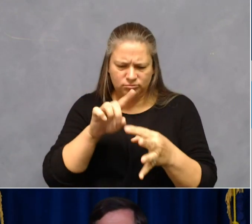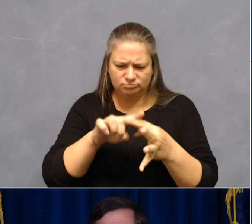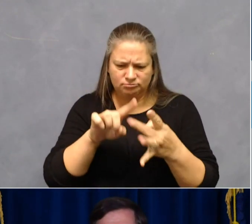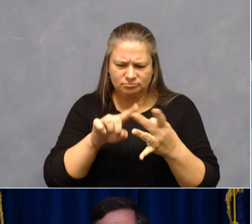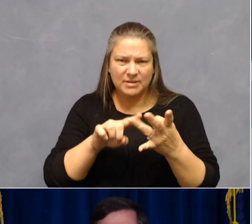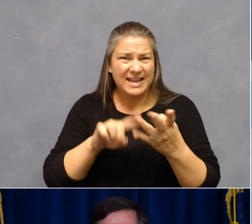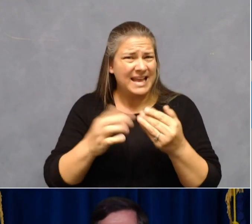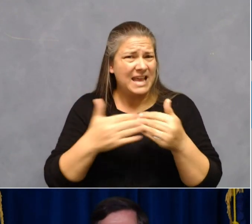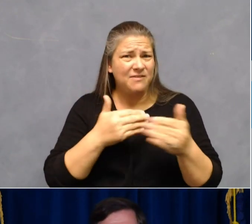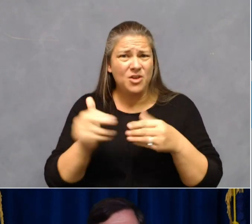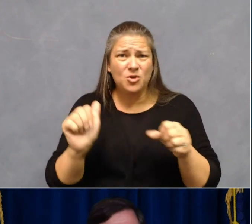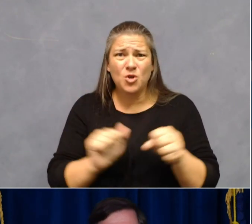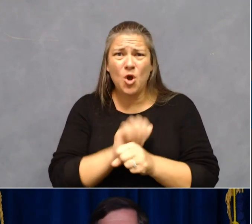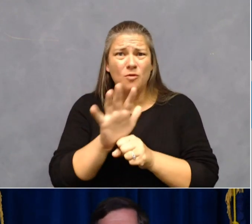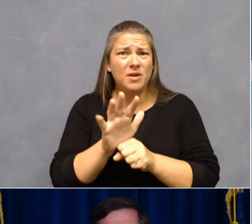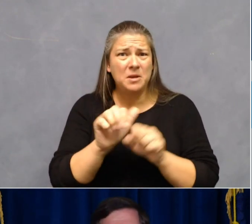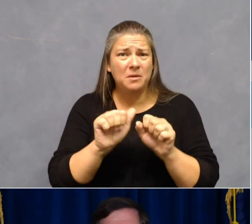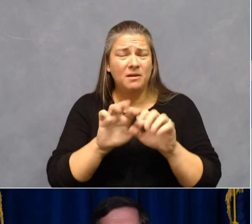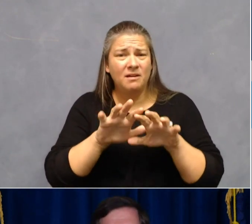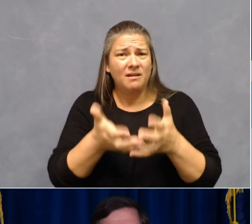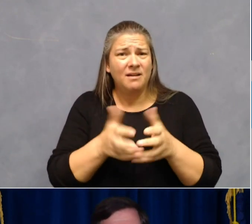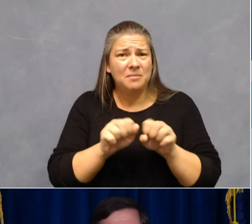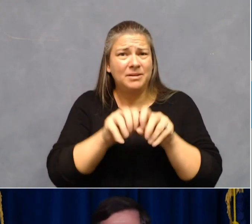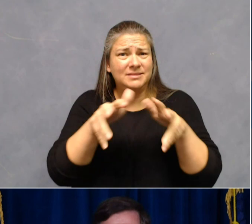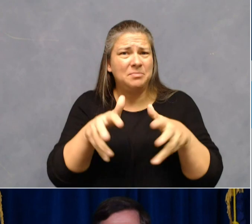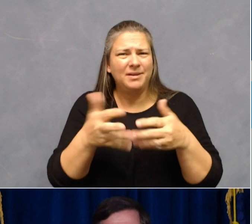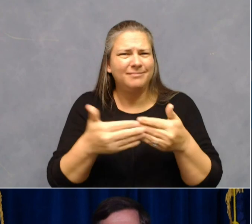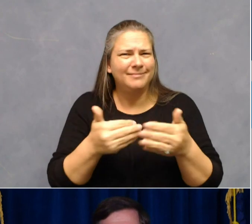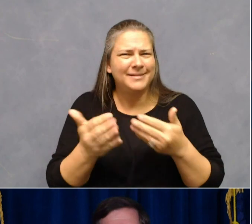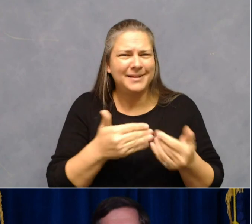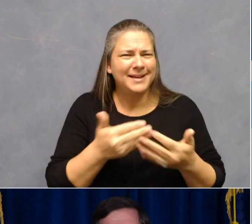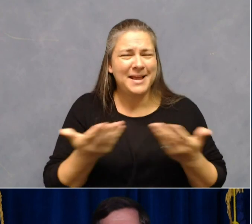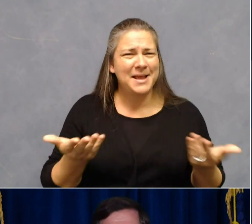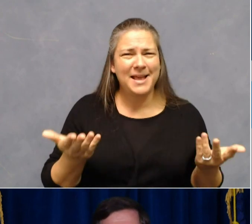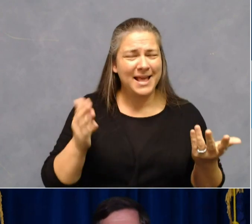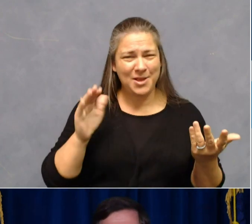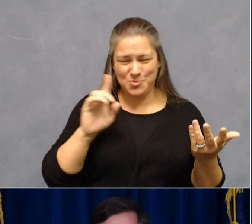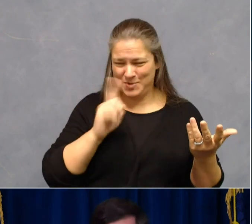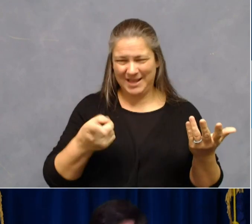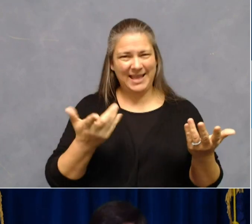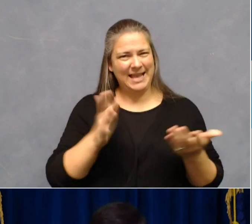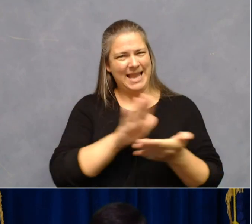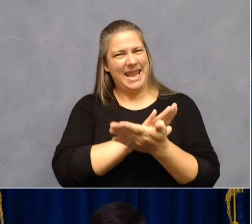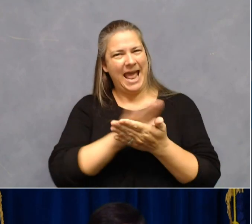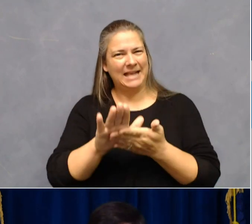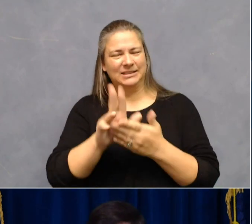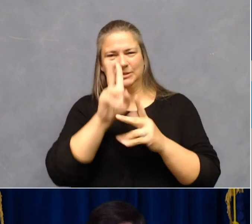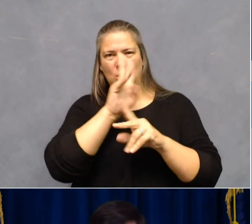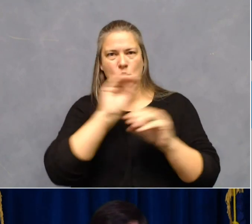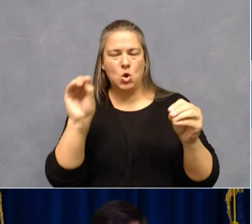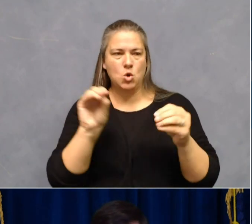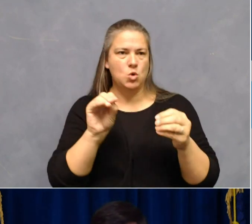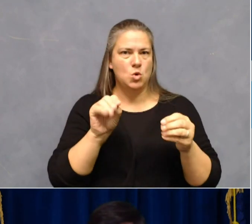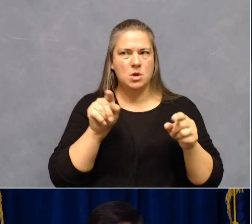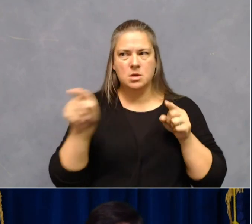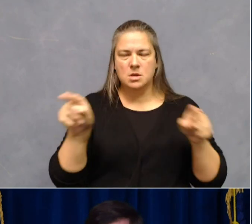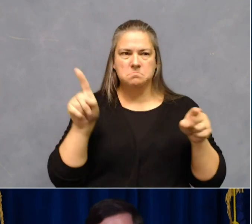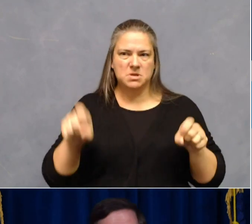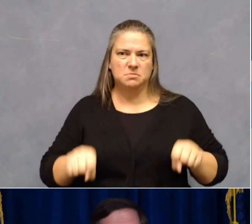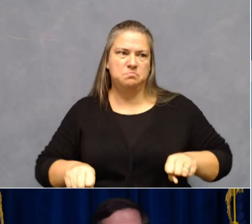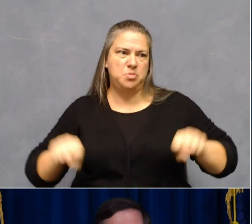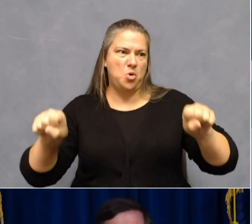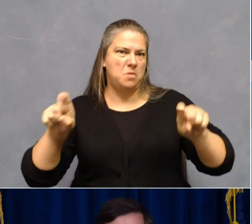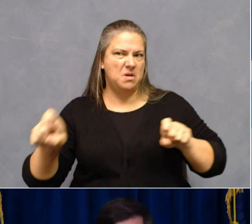pandemic. Think about that. A little bit of bipartisanship is certainly a nice thing to see, and we appreciate our Secretary of State for